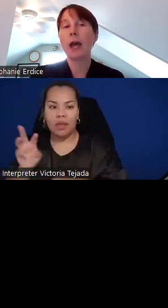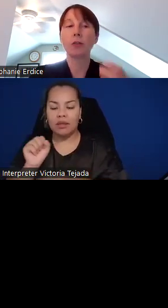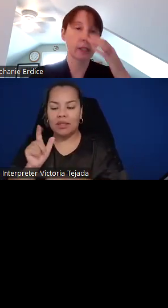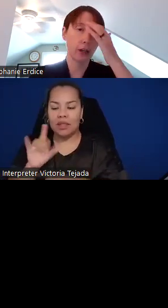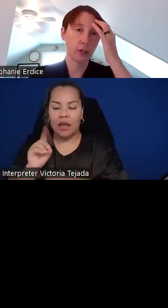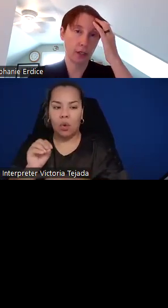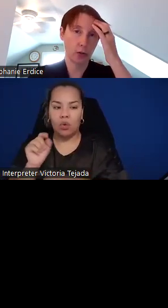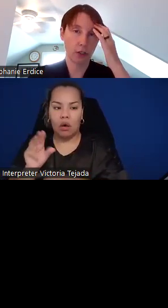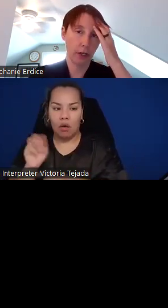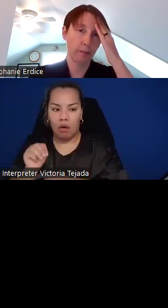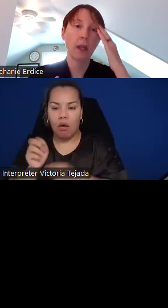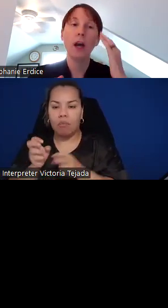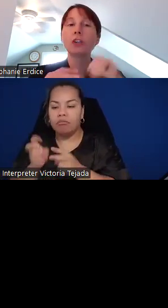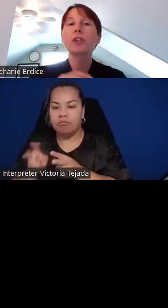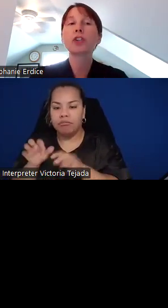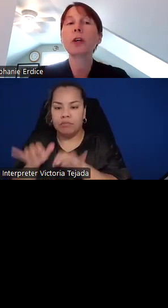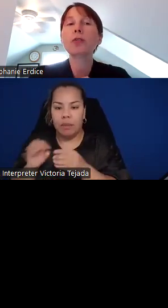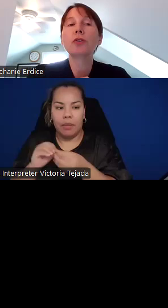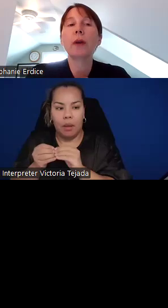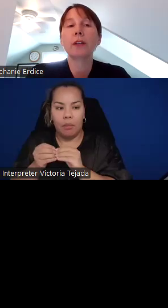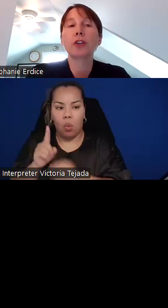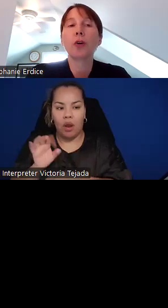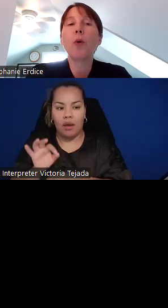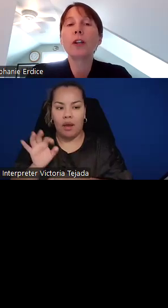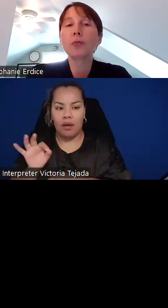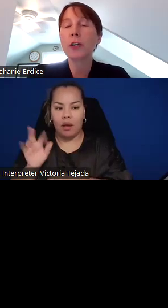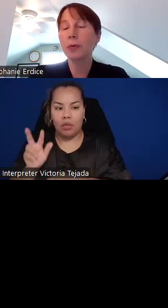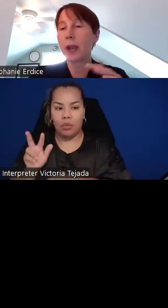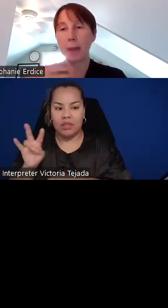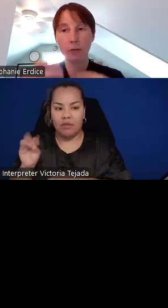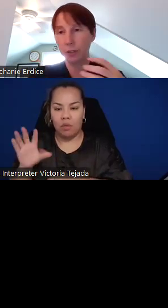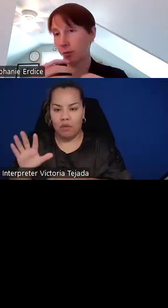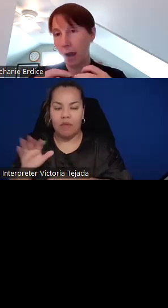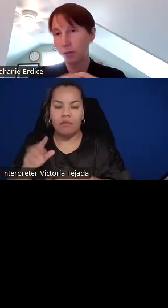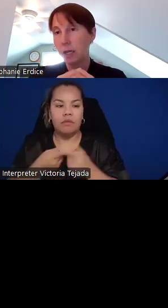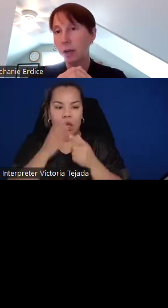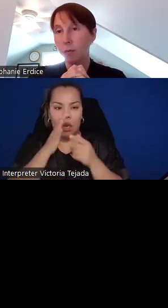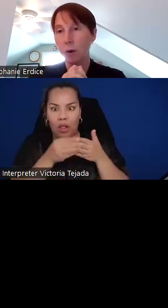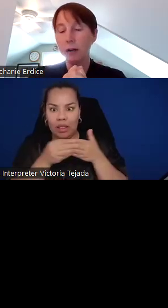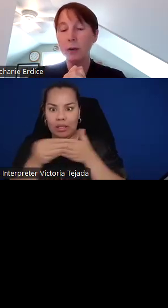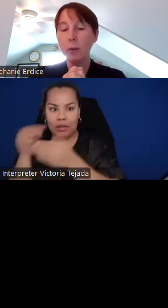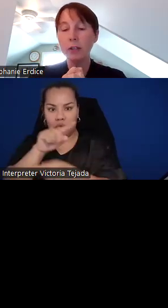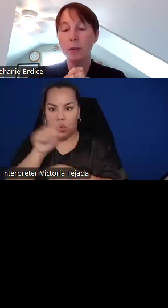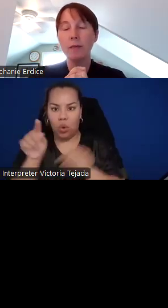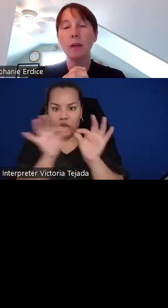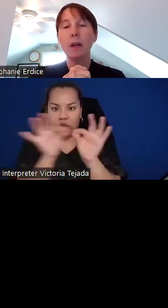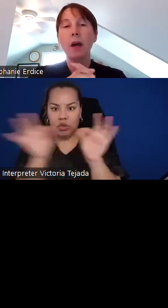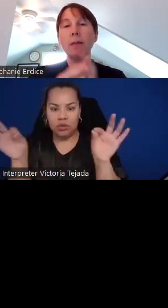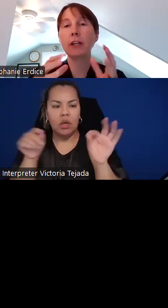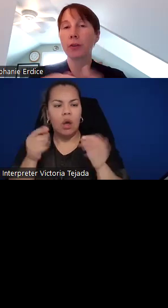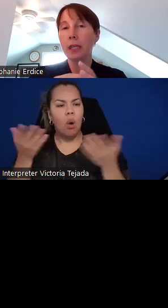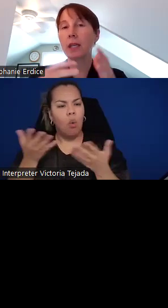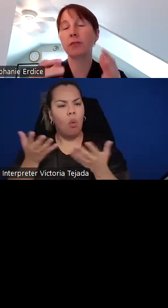1993705 and it'll take you to this question. So I just want you to answer, what do we create boundaries around in our work? Like what are some of